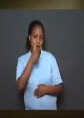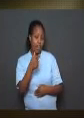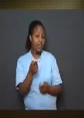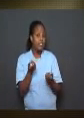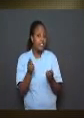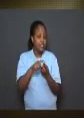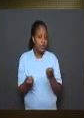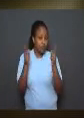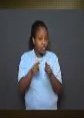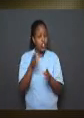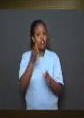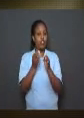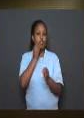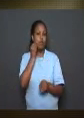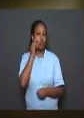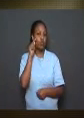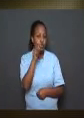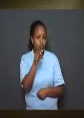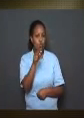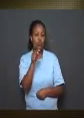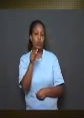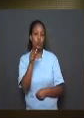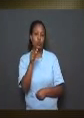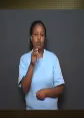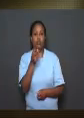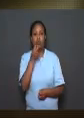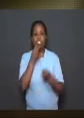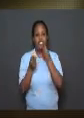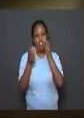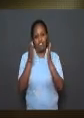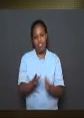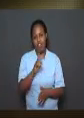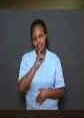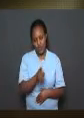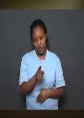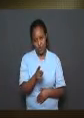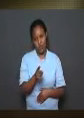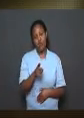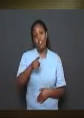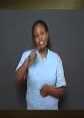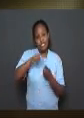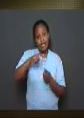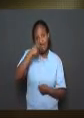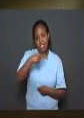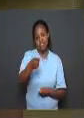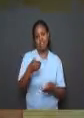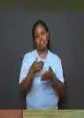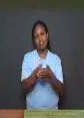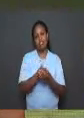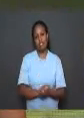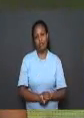until the courts find him or her guilty by a fair and objective process.